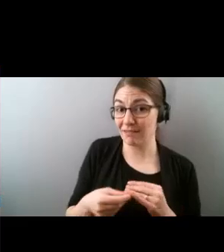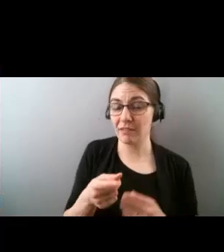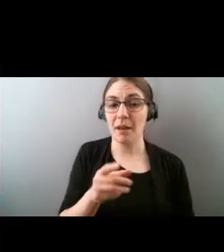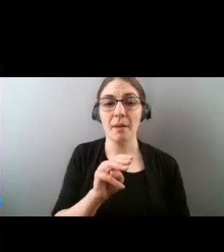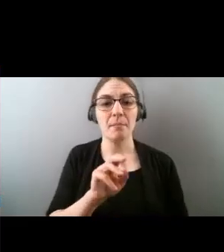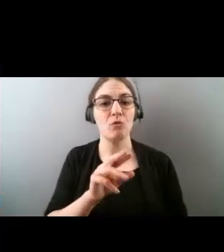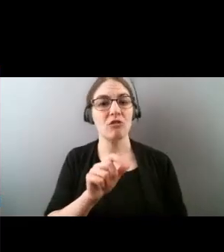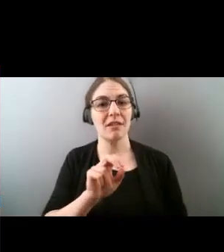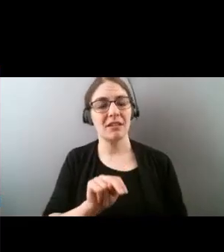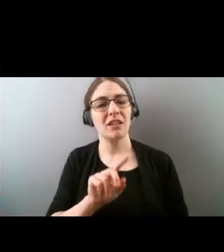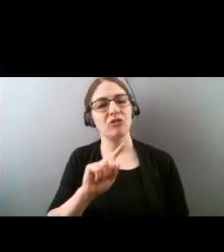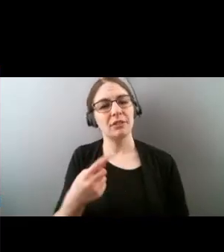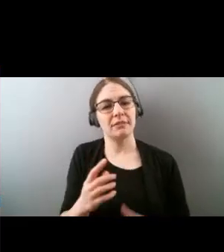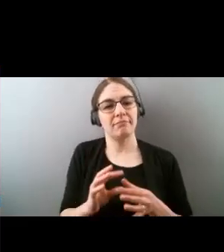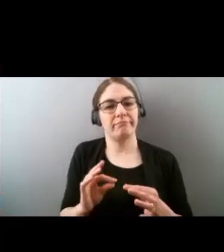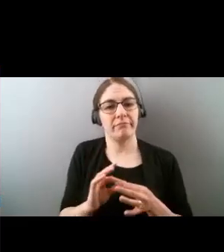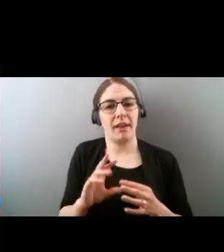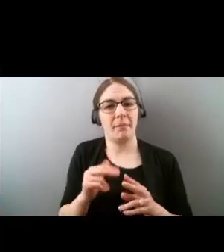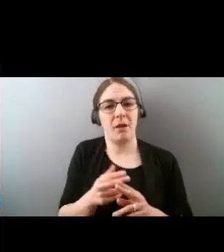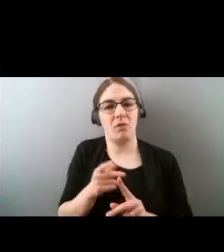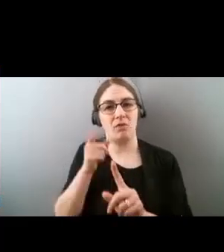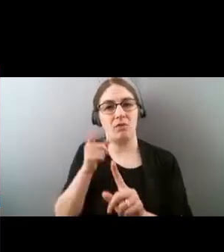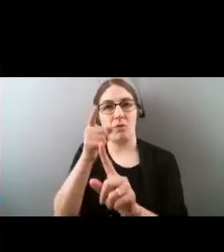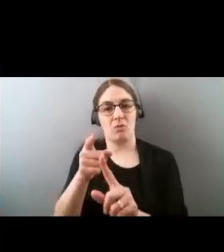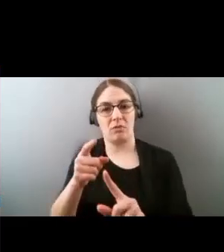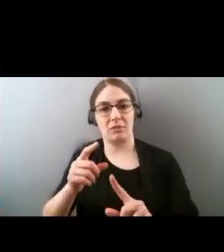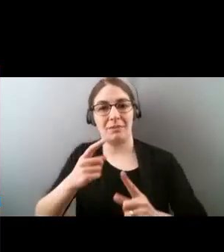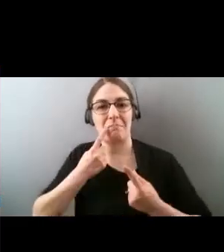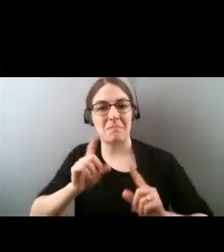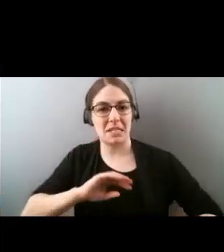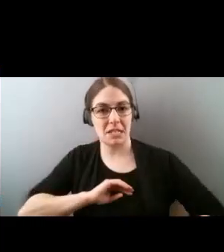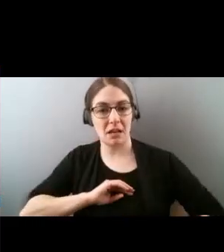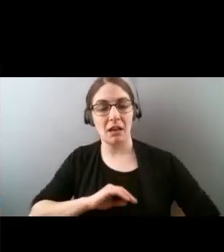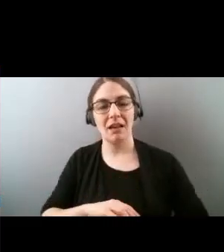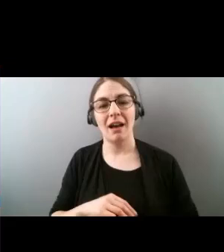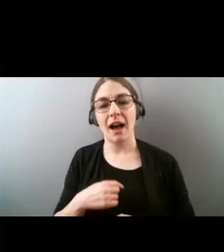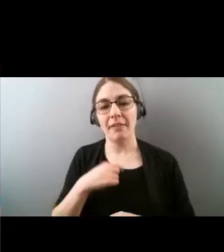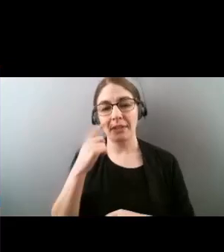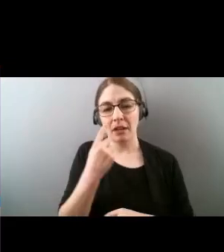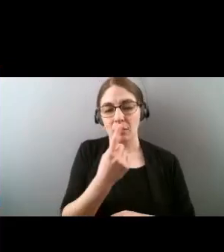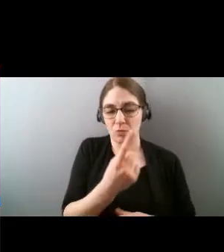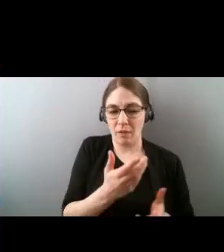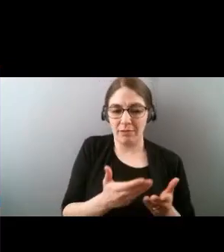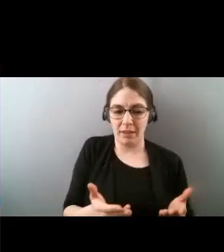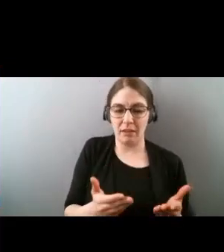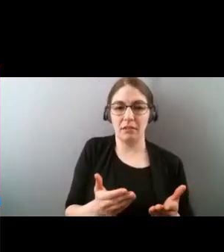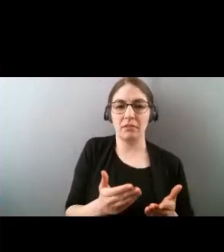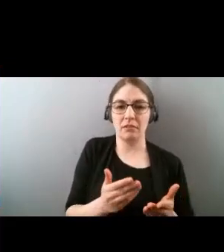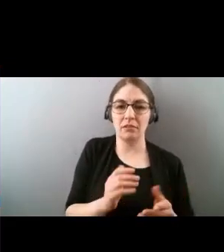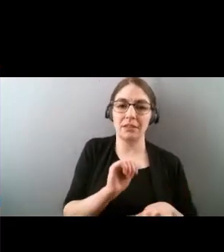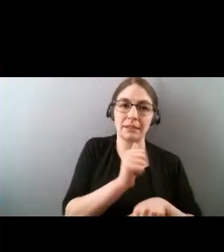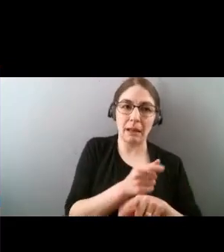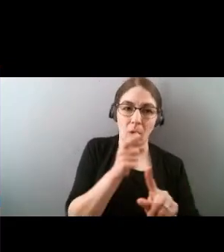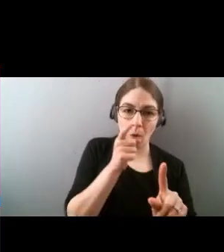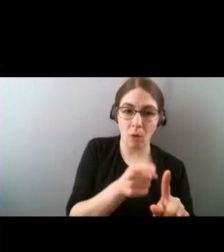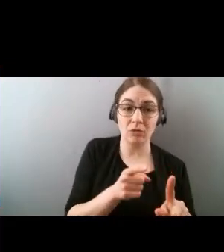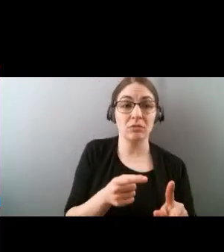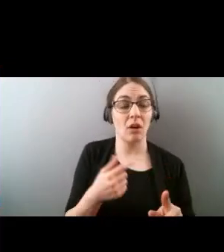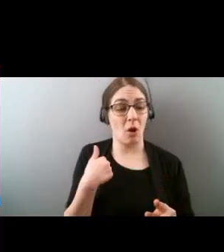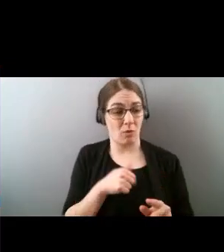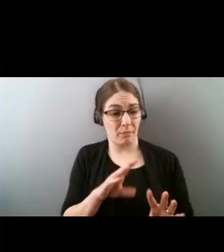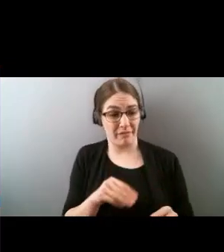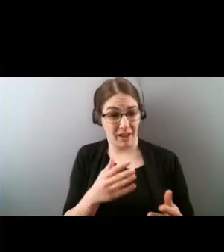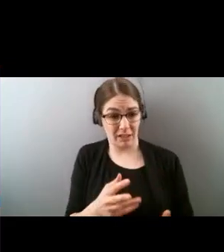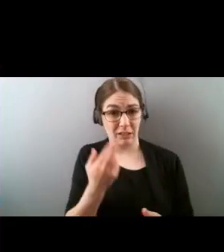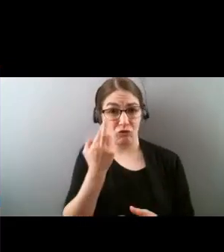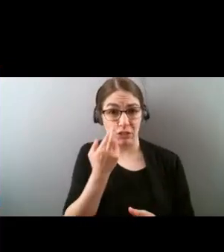Just to talk about meeting goals, I think it's one thing to set goals. Are we providing reasonable accommodations?